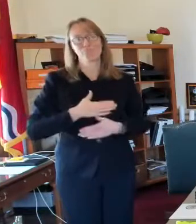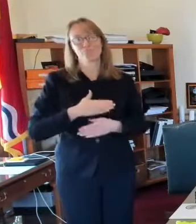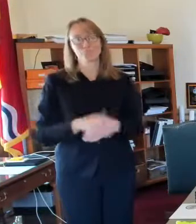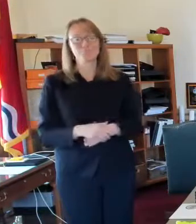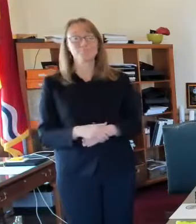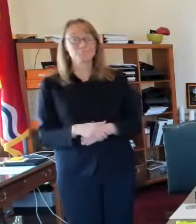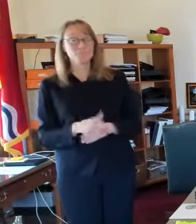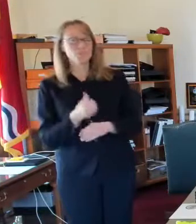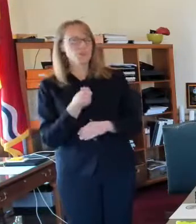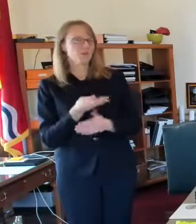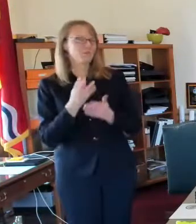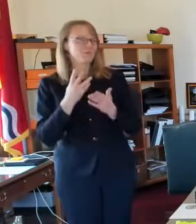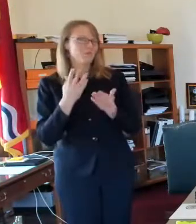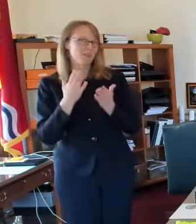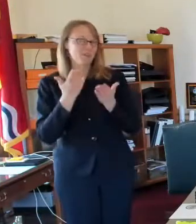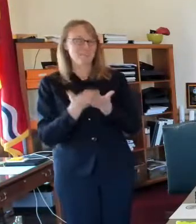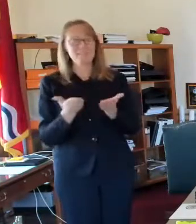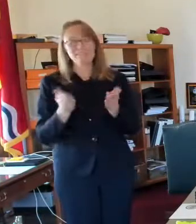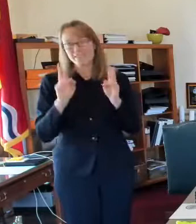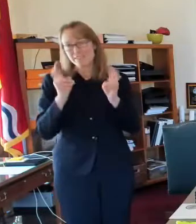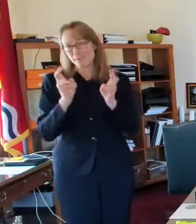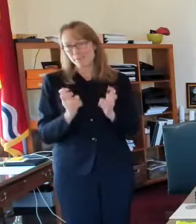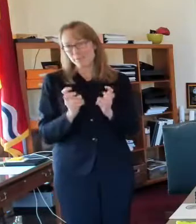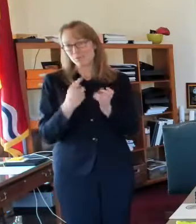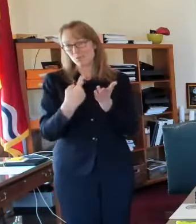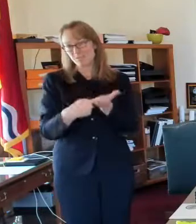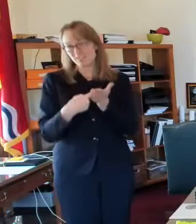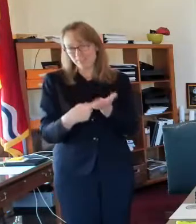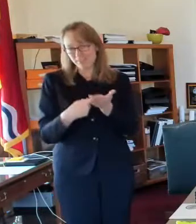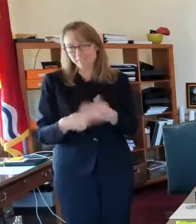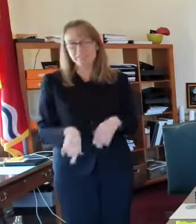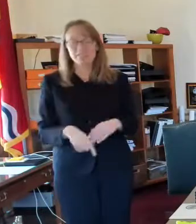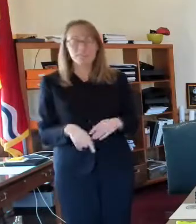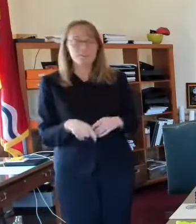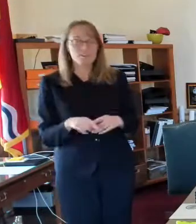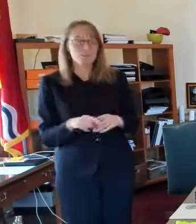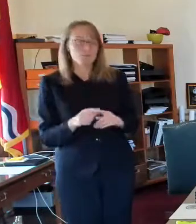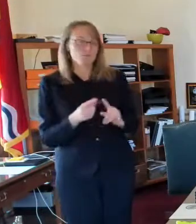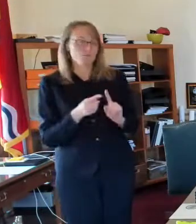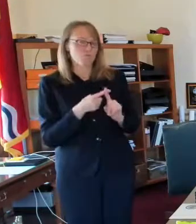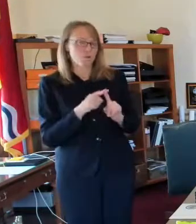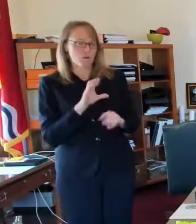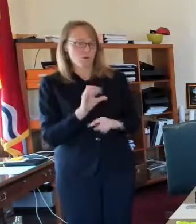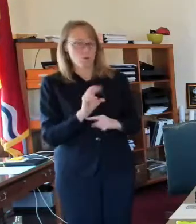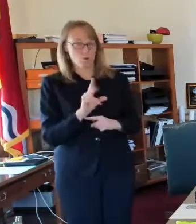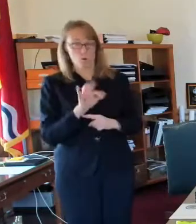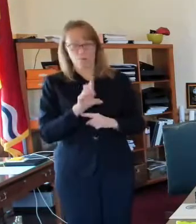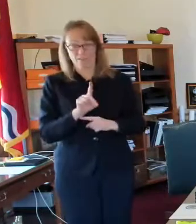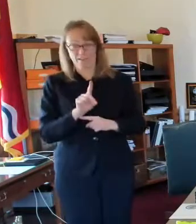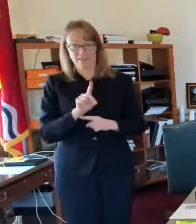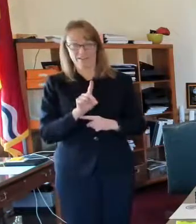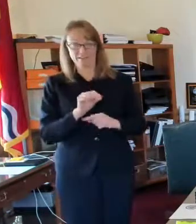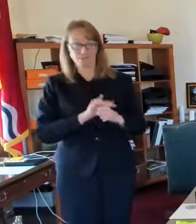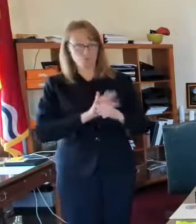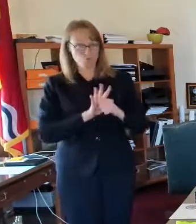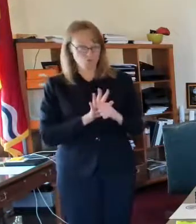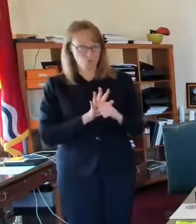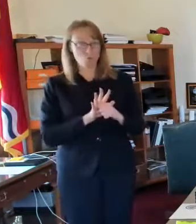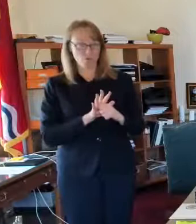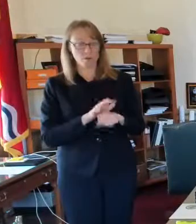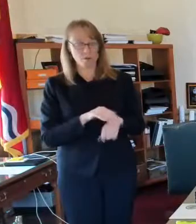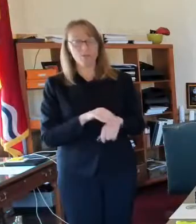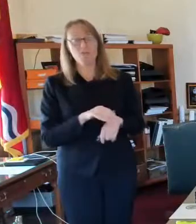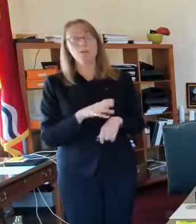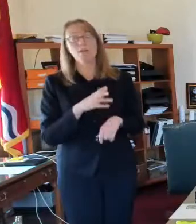one is COVID, and then we've got a few things related to COVID to talk with you about other than just the numbers. And of course,